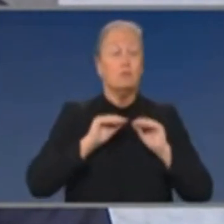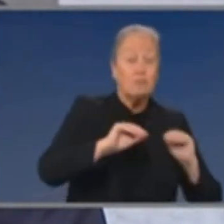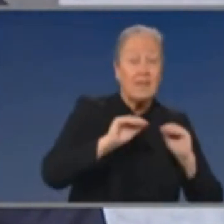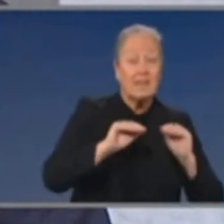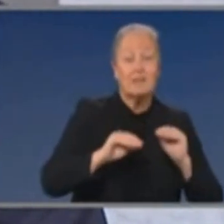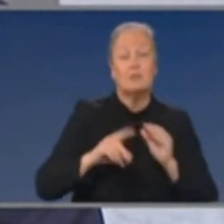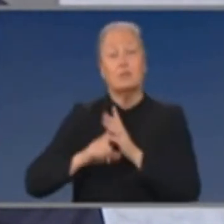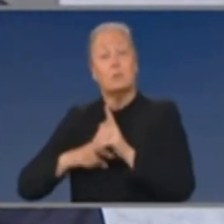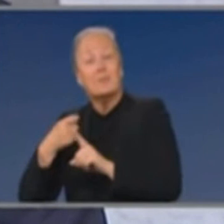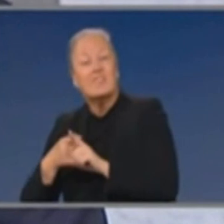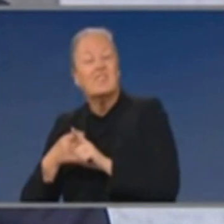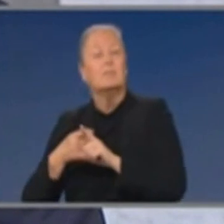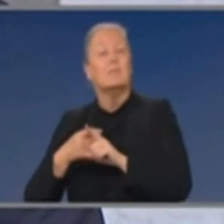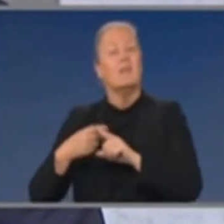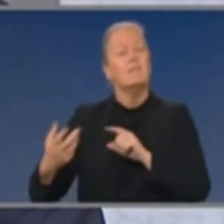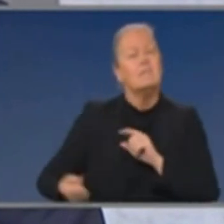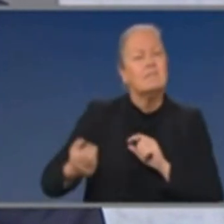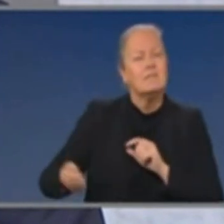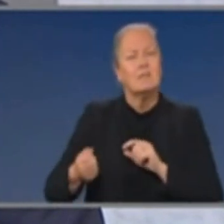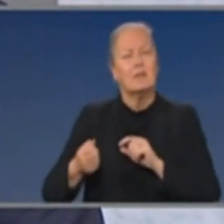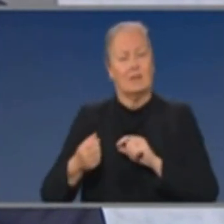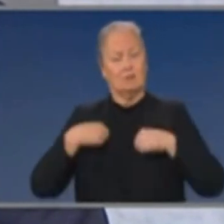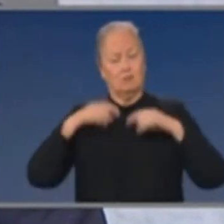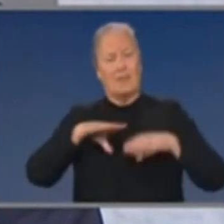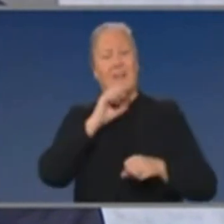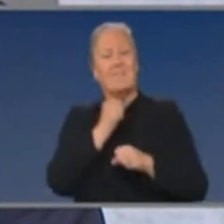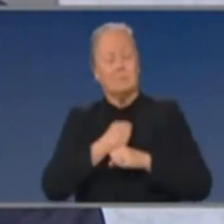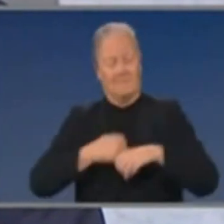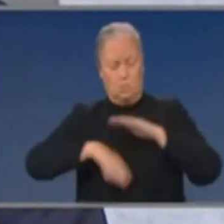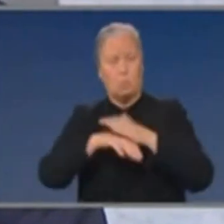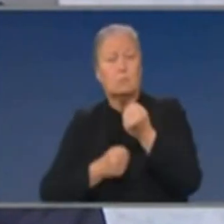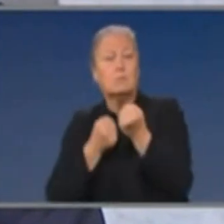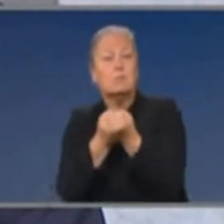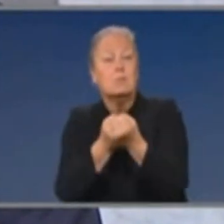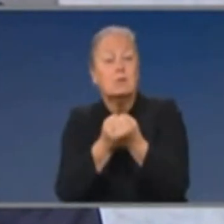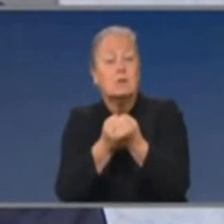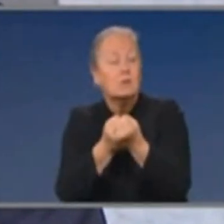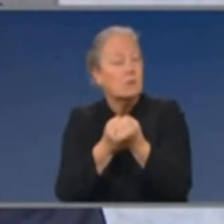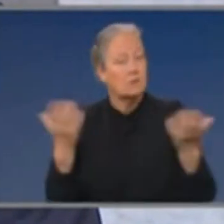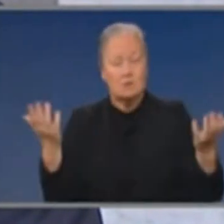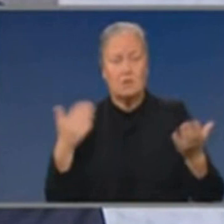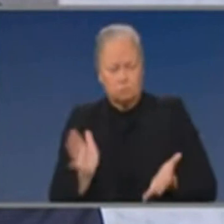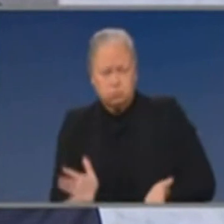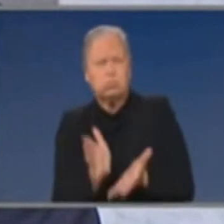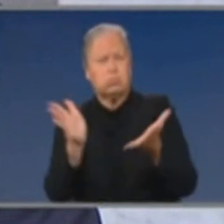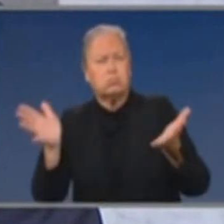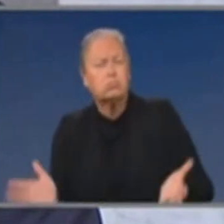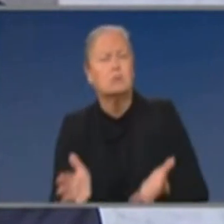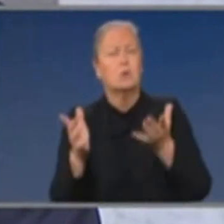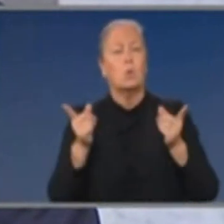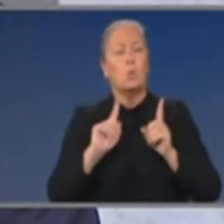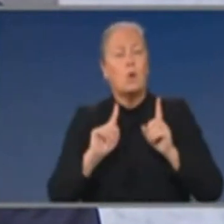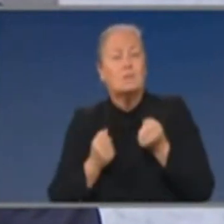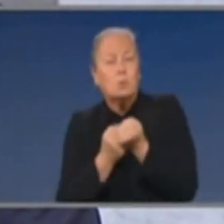JobKeeper, the Australian government is right there. We're there quickly. We're there with the sort of support that you